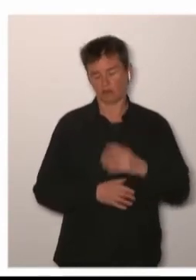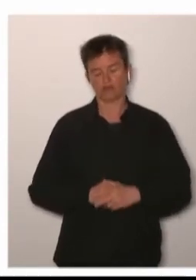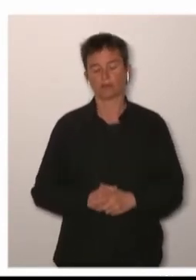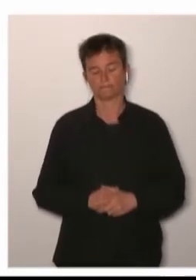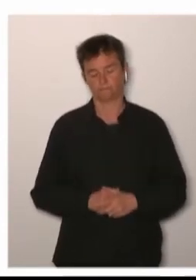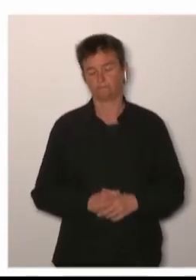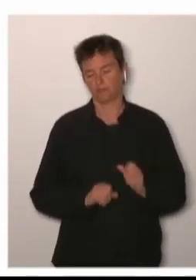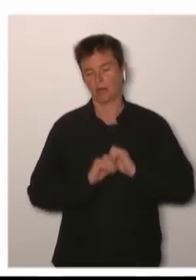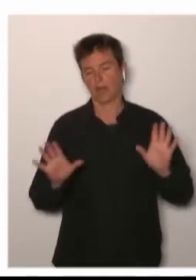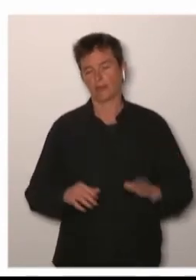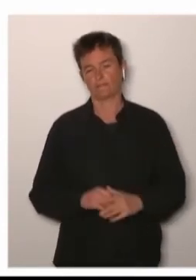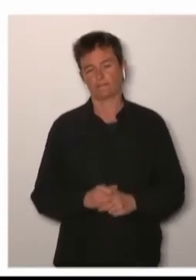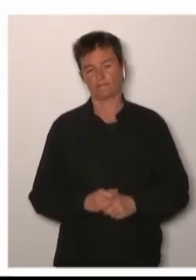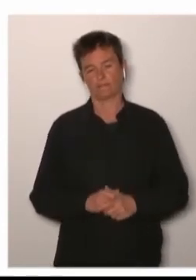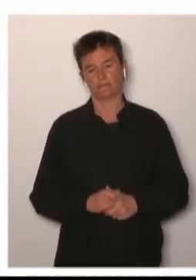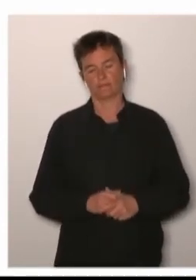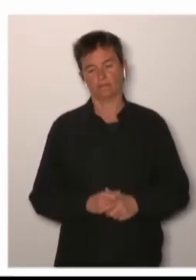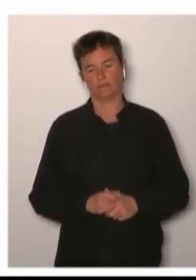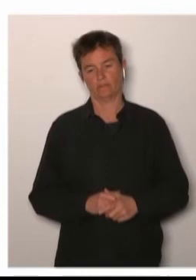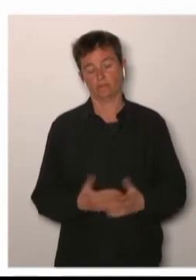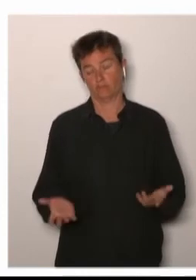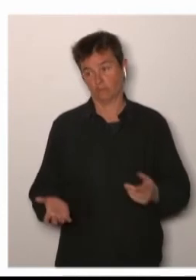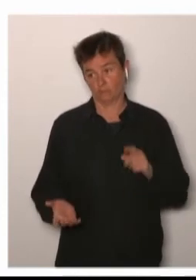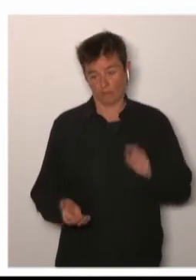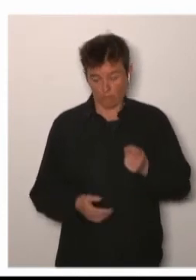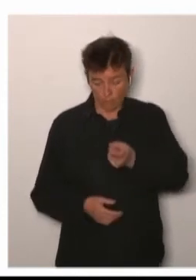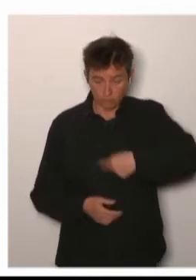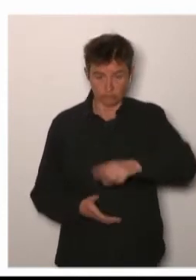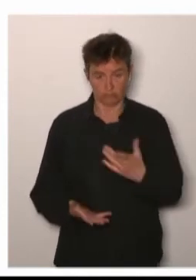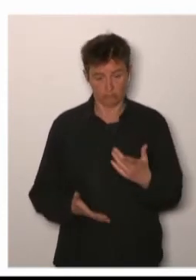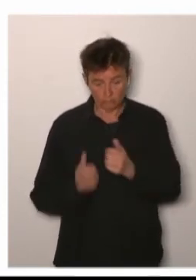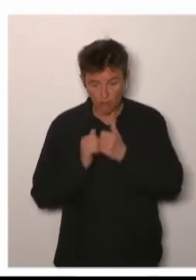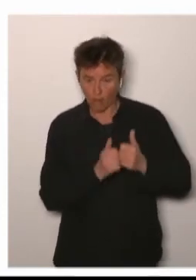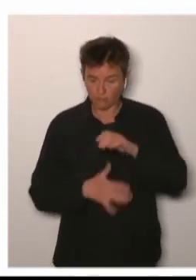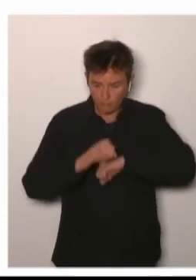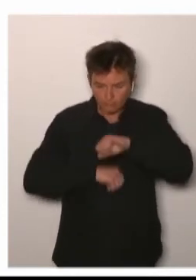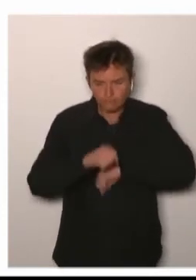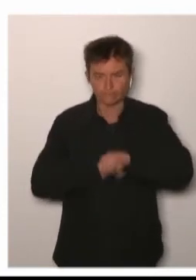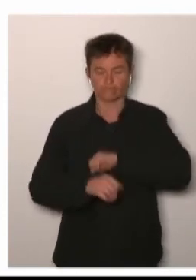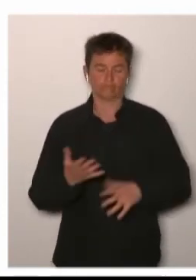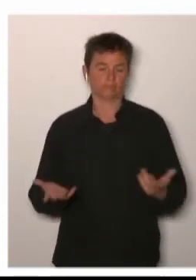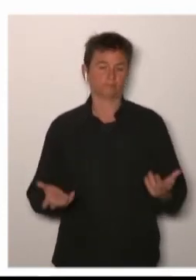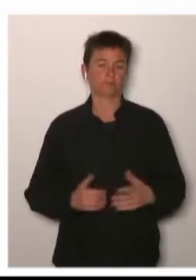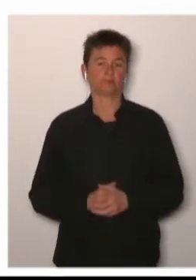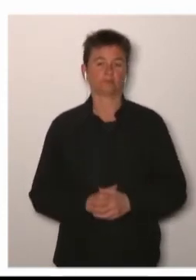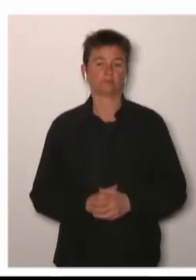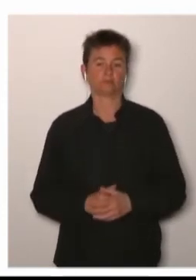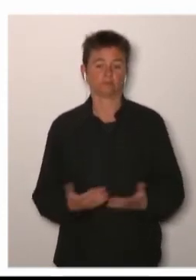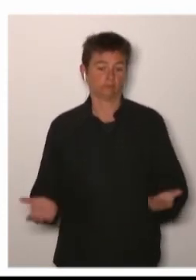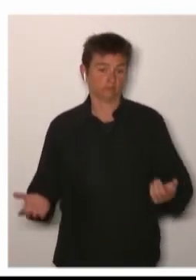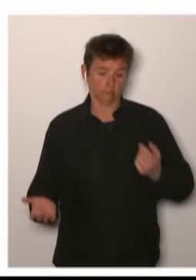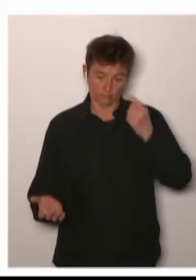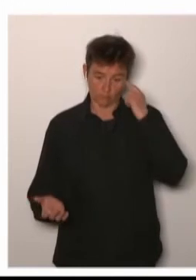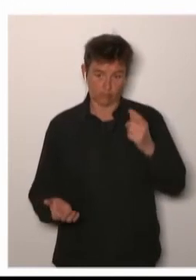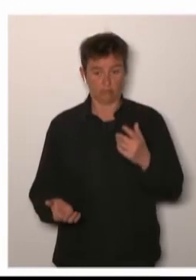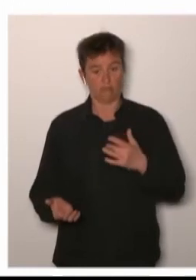that needs to be addressed all together if we want to move this towards for the sake of the patients. And I think this is, for me, an important